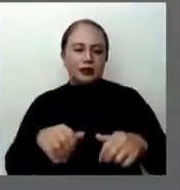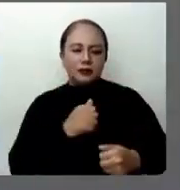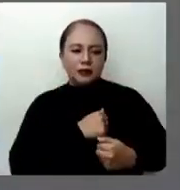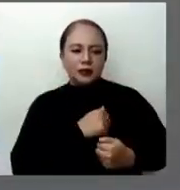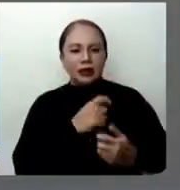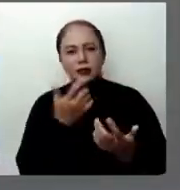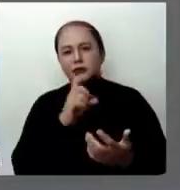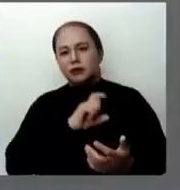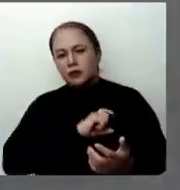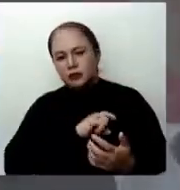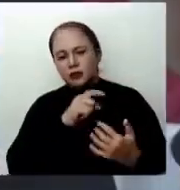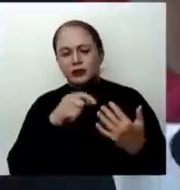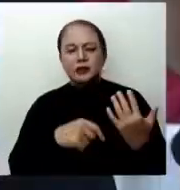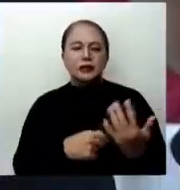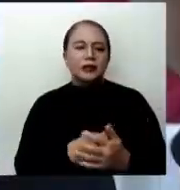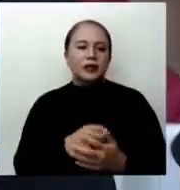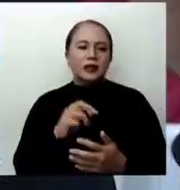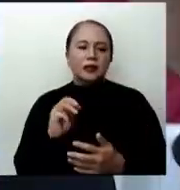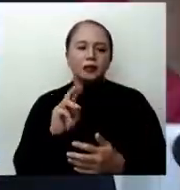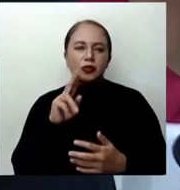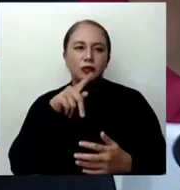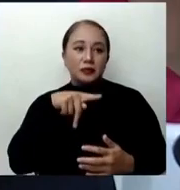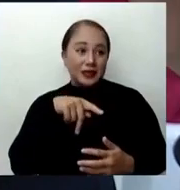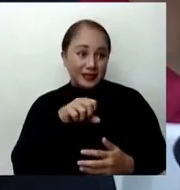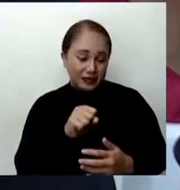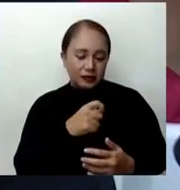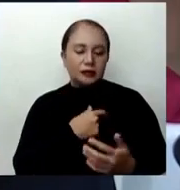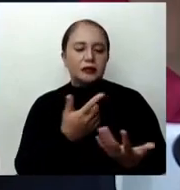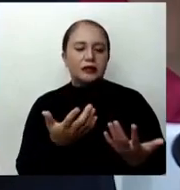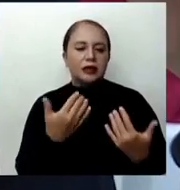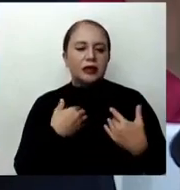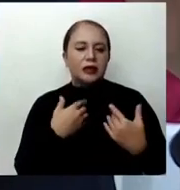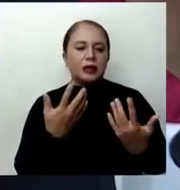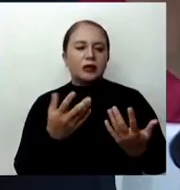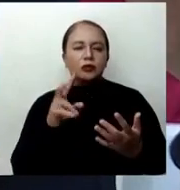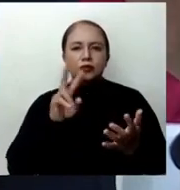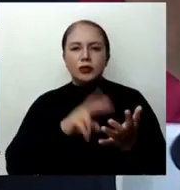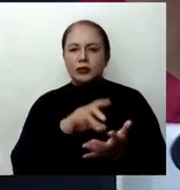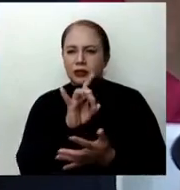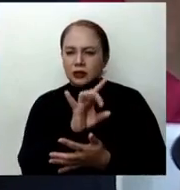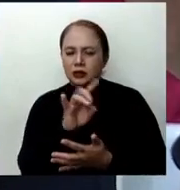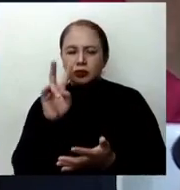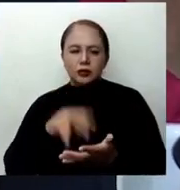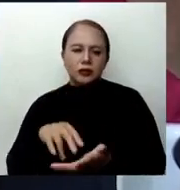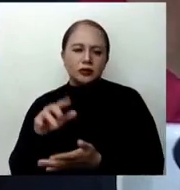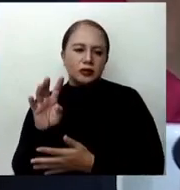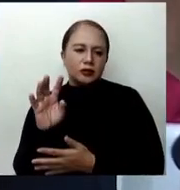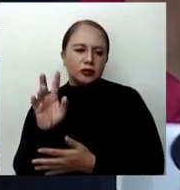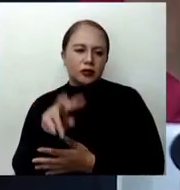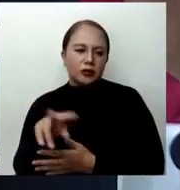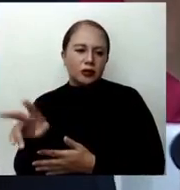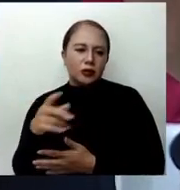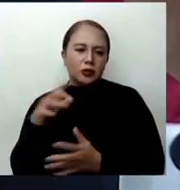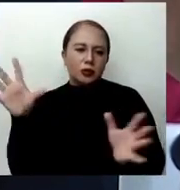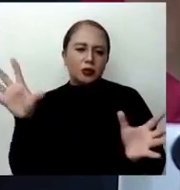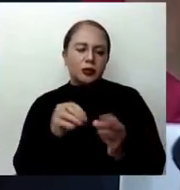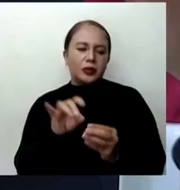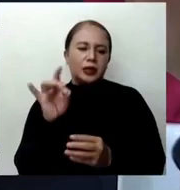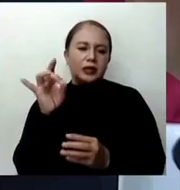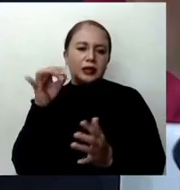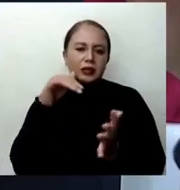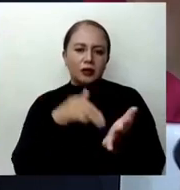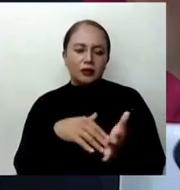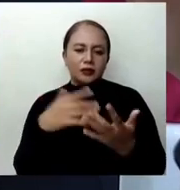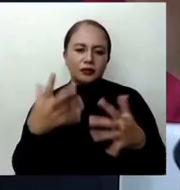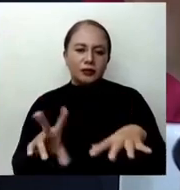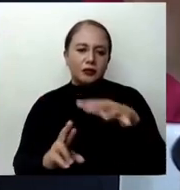or MUPs. From 2018 to 2022, there were a total of 18,000 who retired.